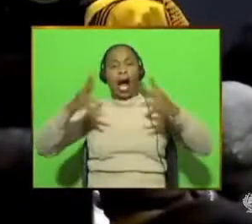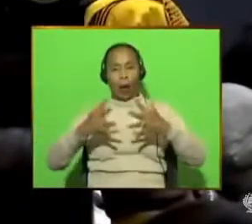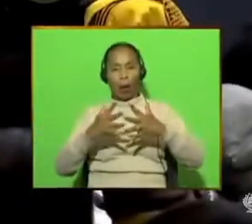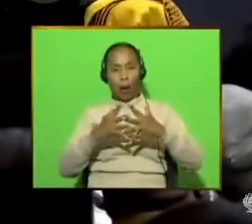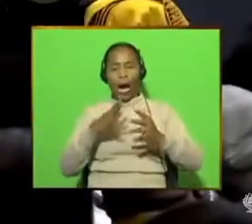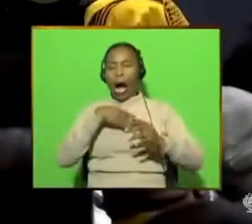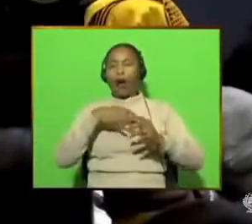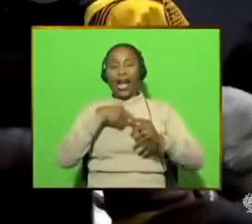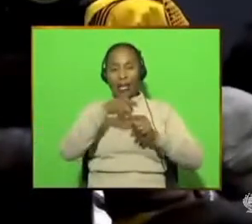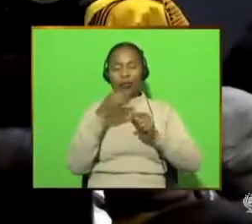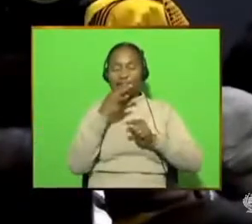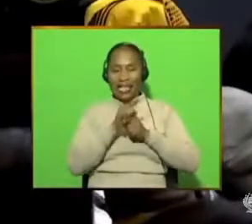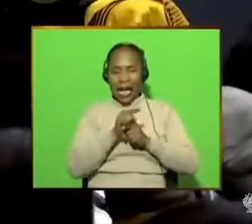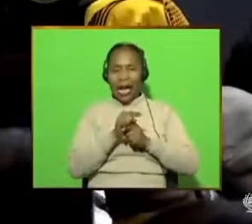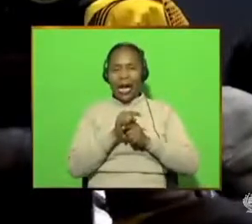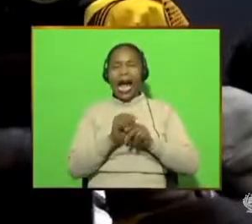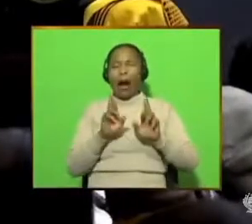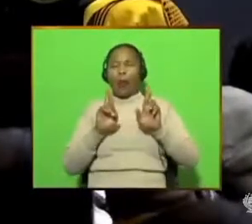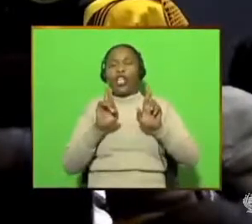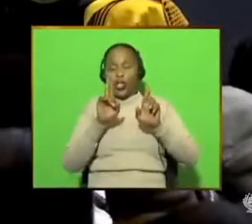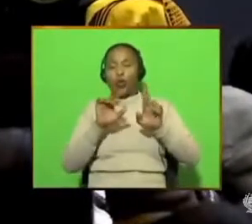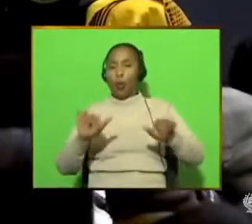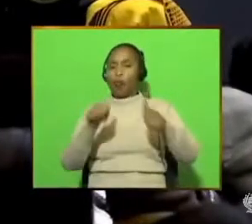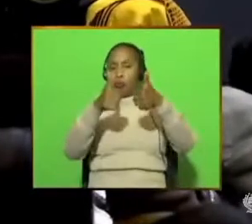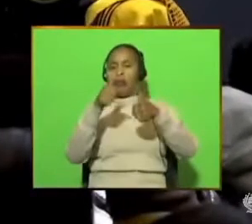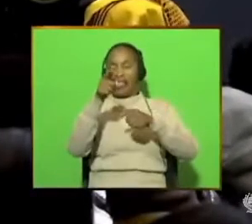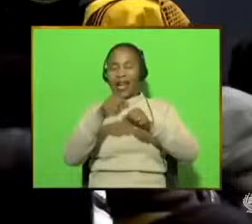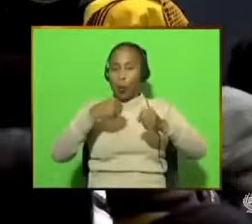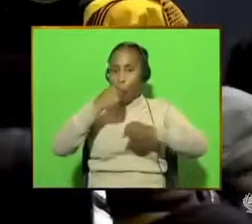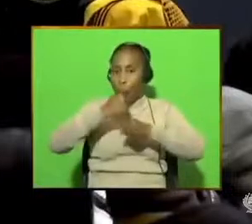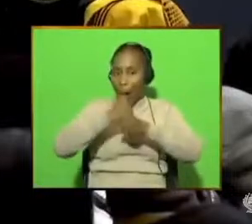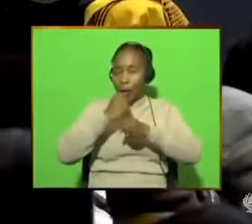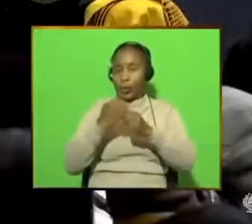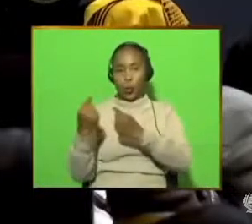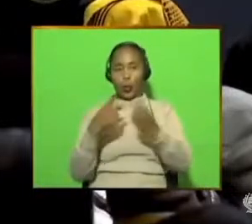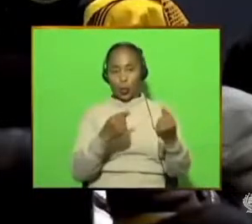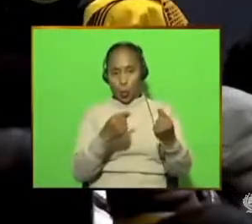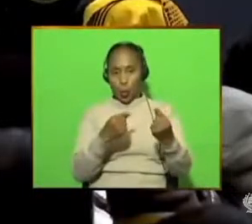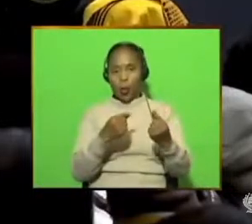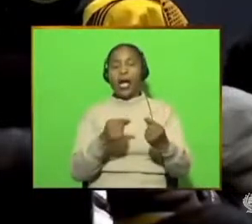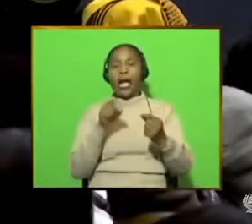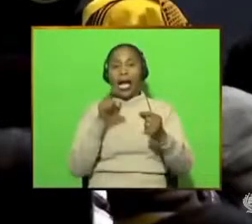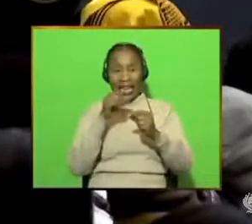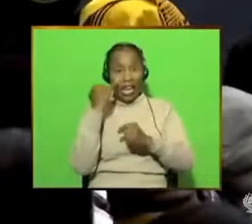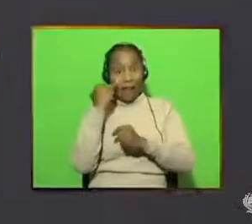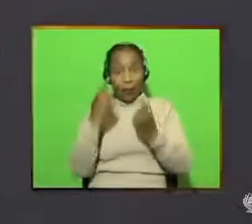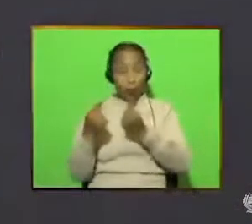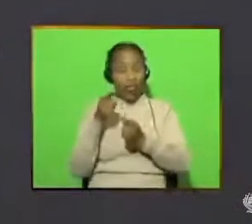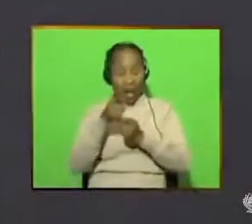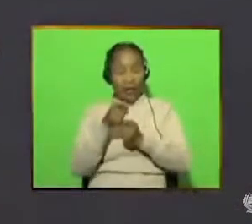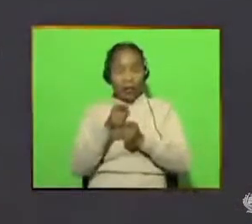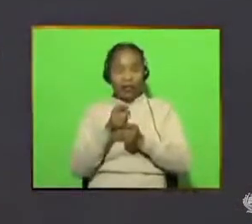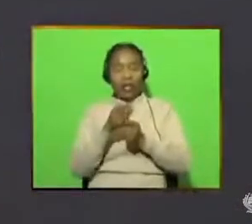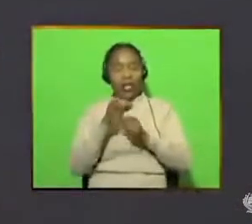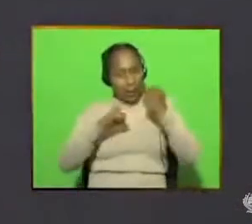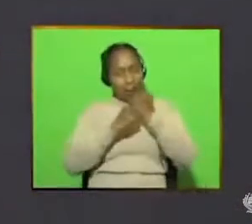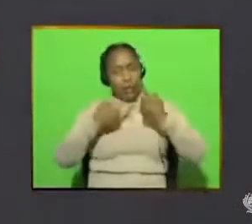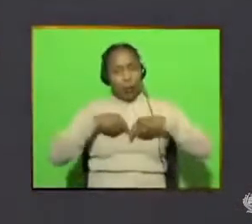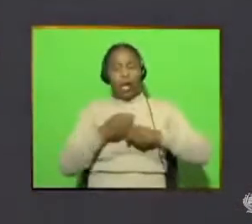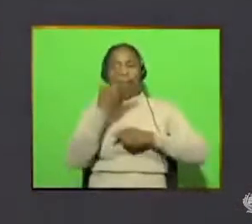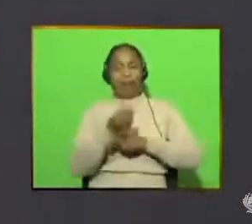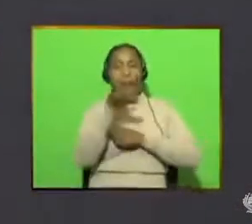task, and I give you my assurance that when you want to build one South Africa, you will have my support. But when we differ from